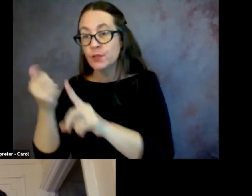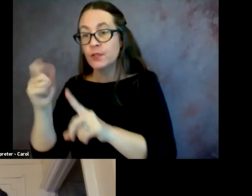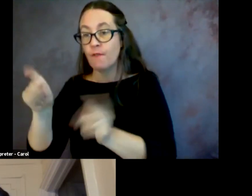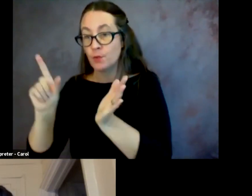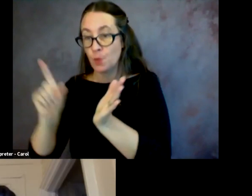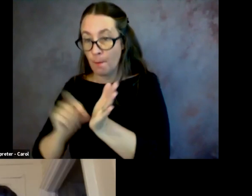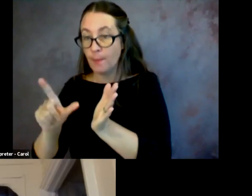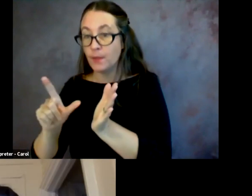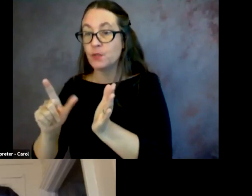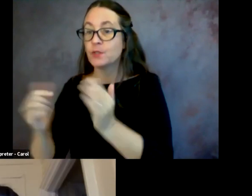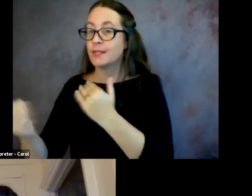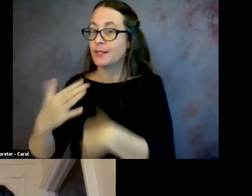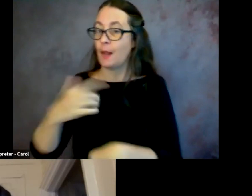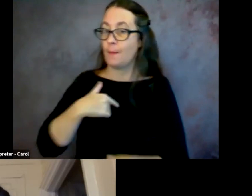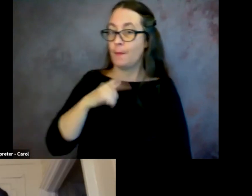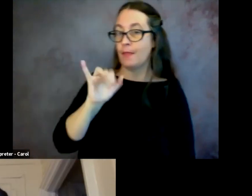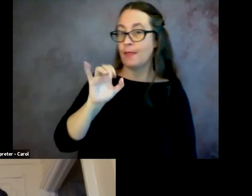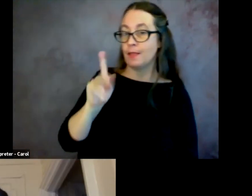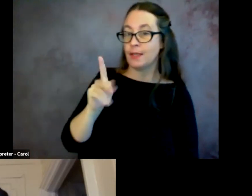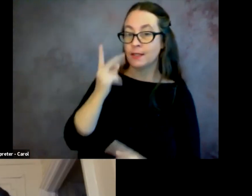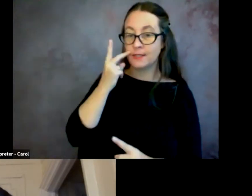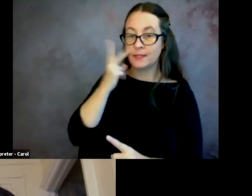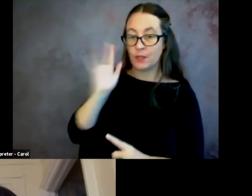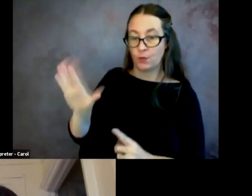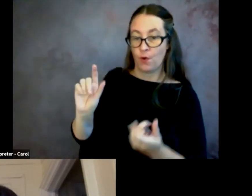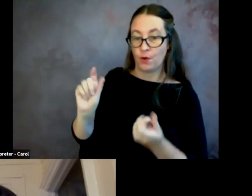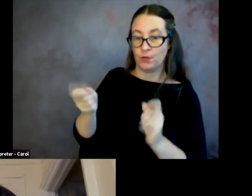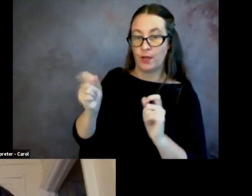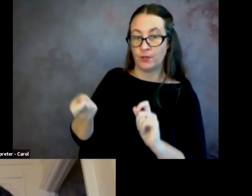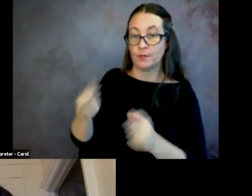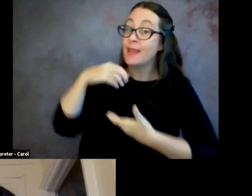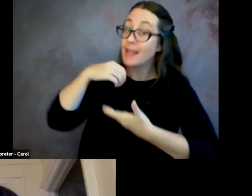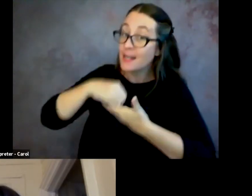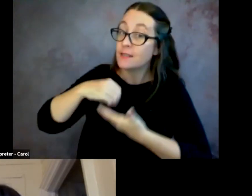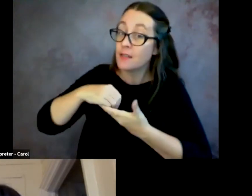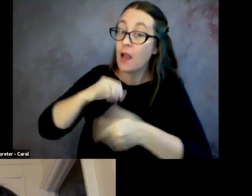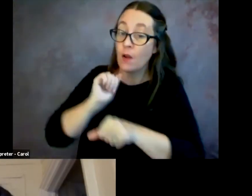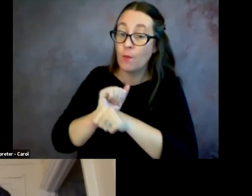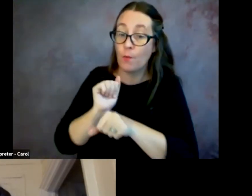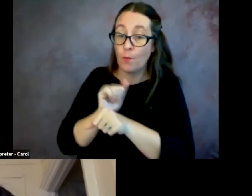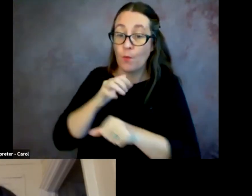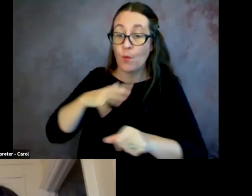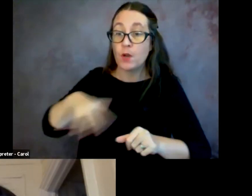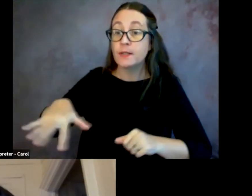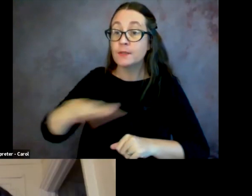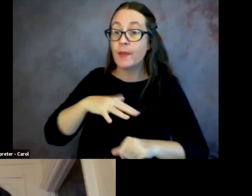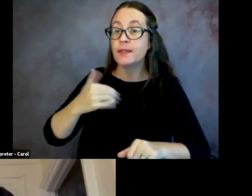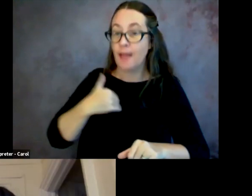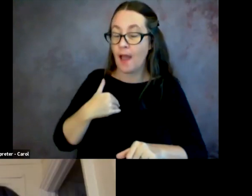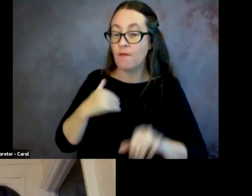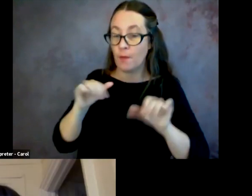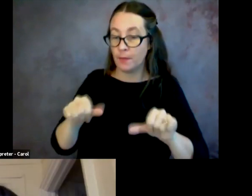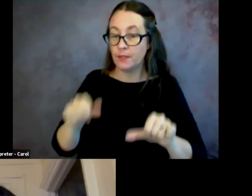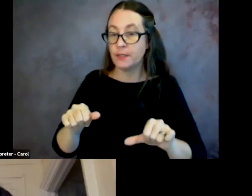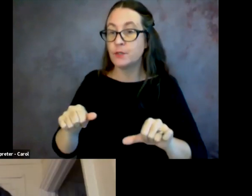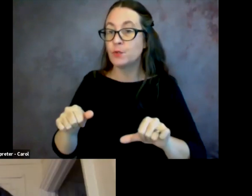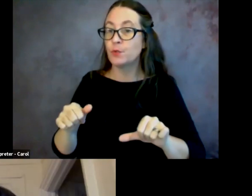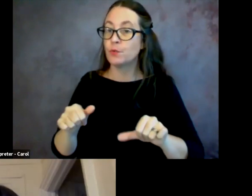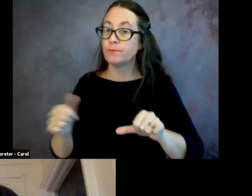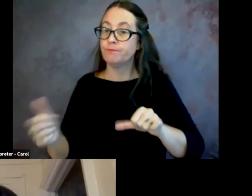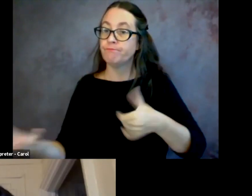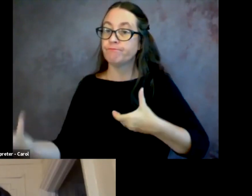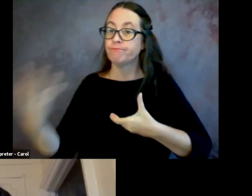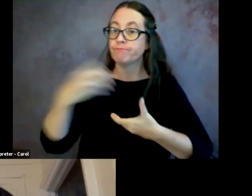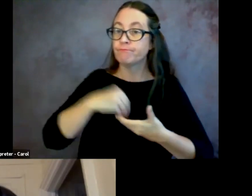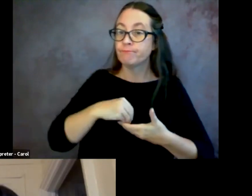that link for me to see the changes. So inside of the workspace, though, there is a feature to bring someone in as a real-time collaborator, and then you